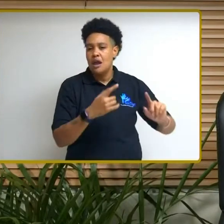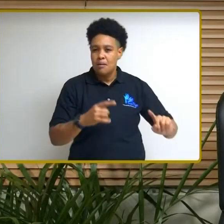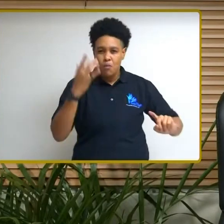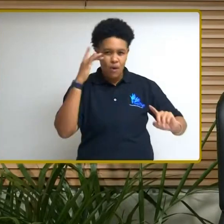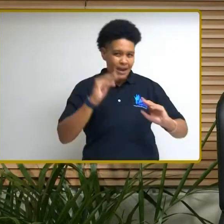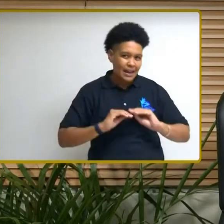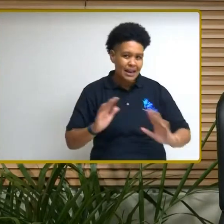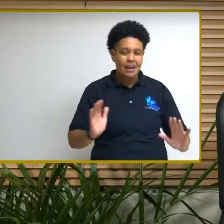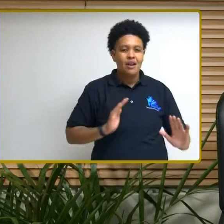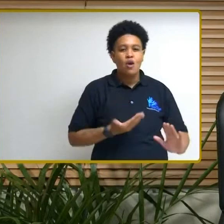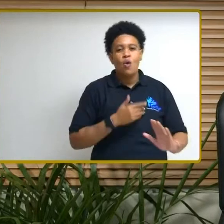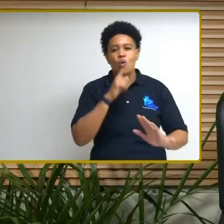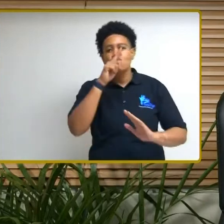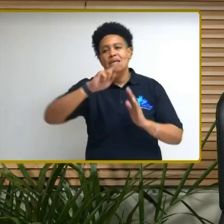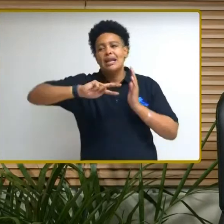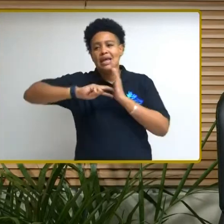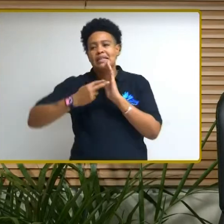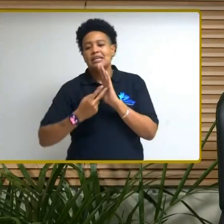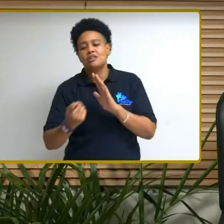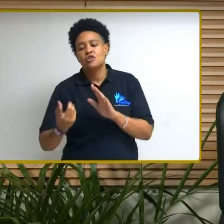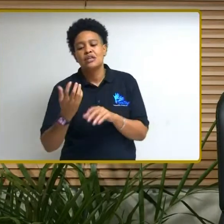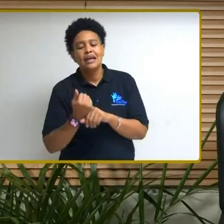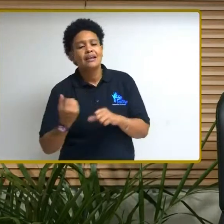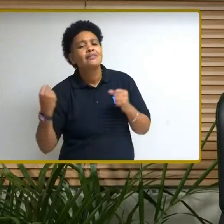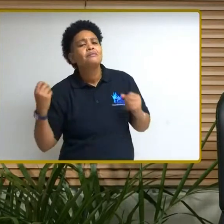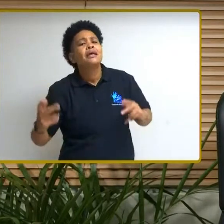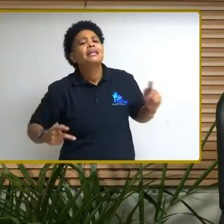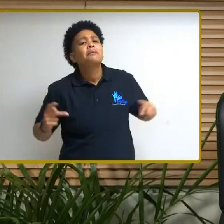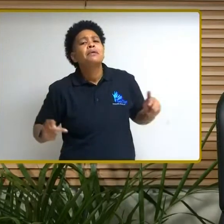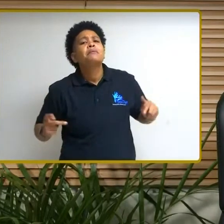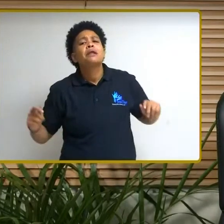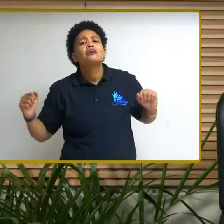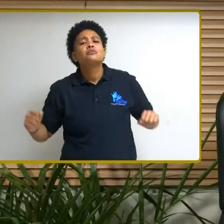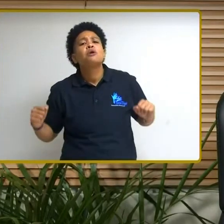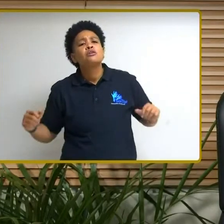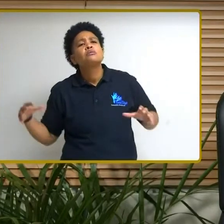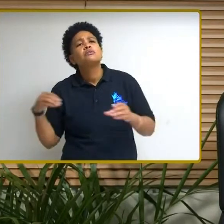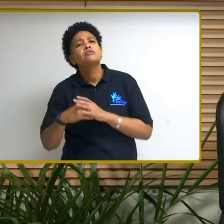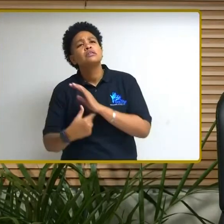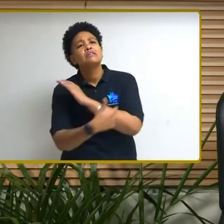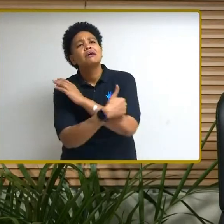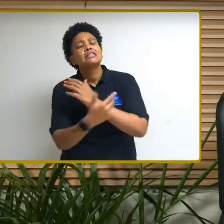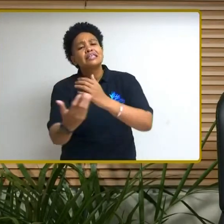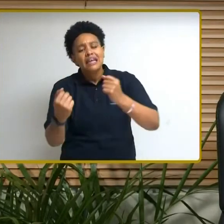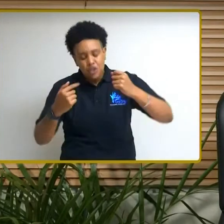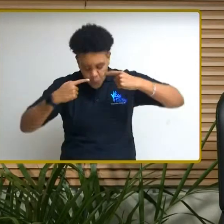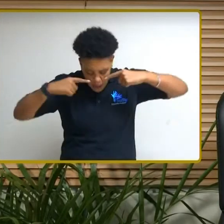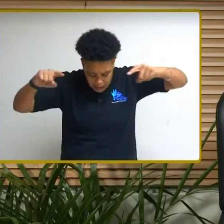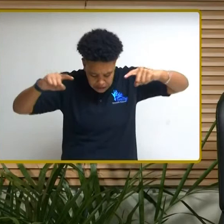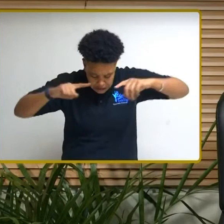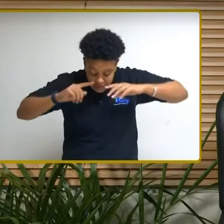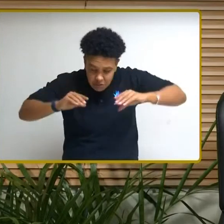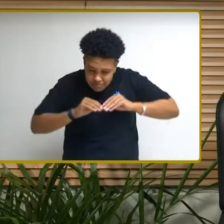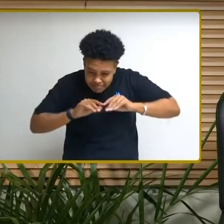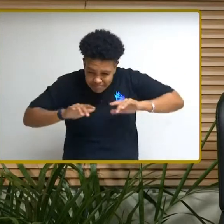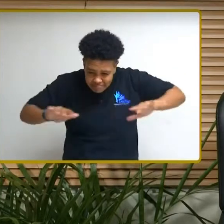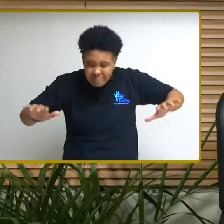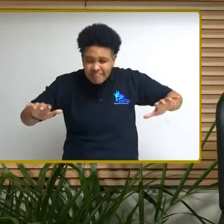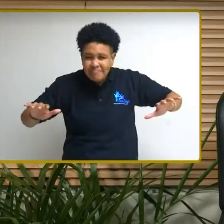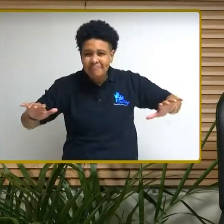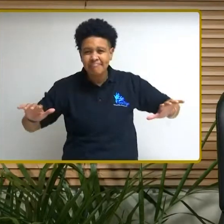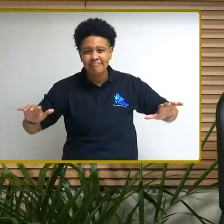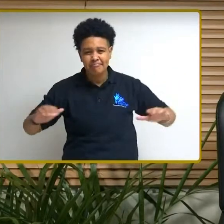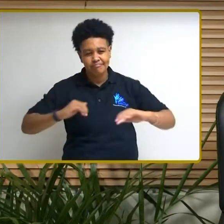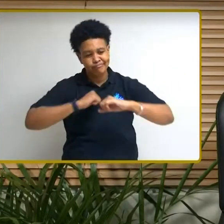clearly it is our intention to get as many persons as possible vaccinated to achieve the herd immunity that is